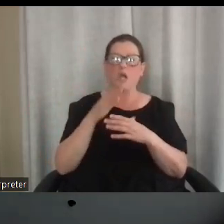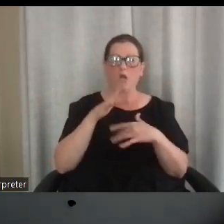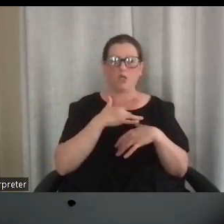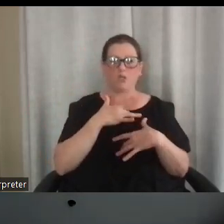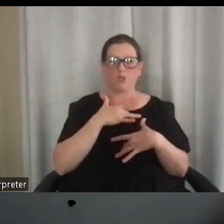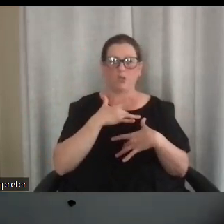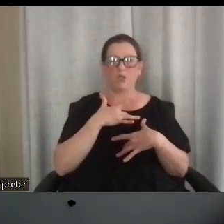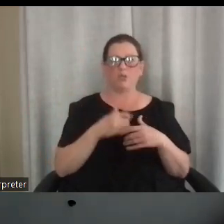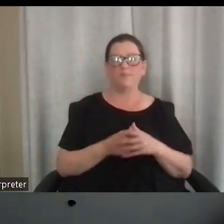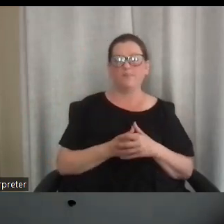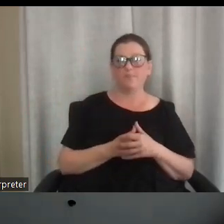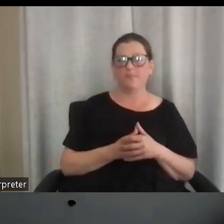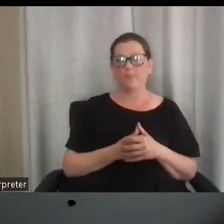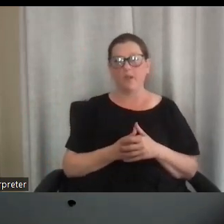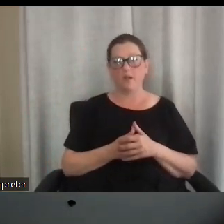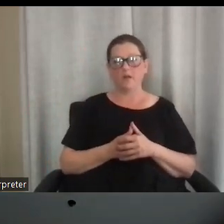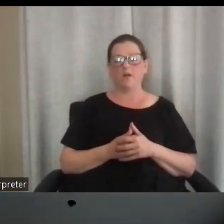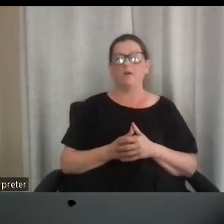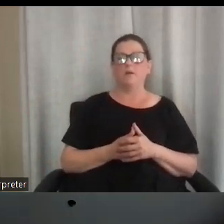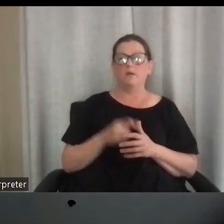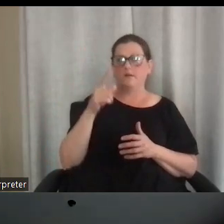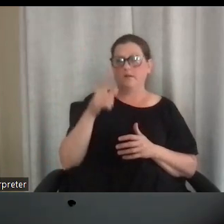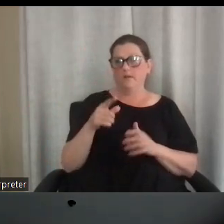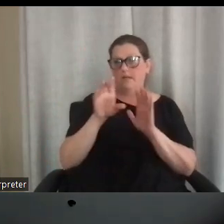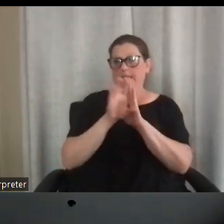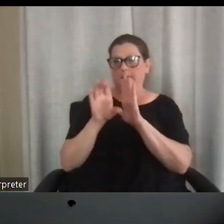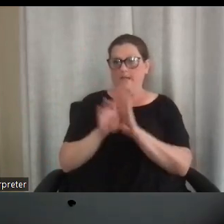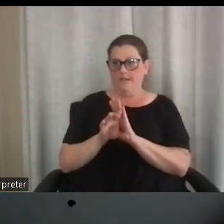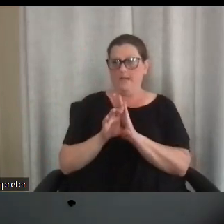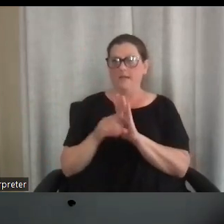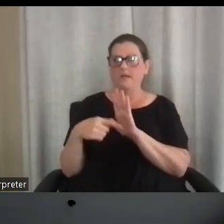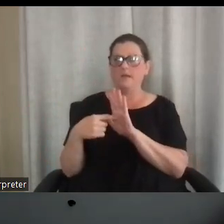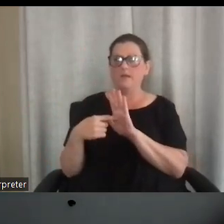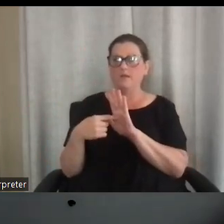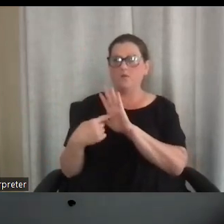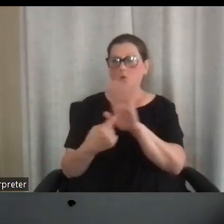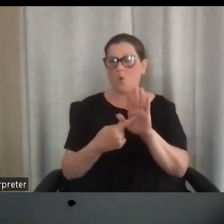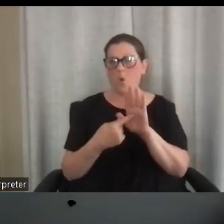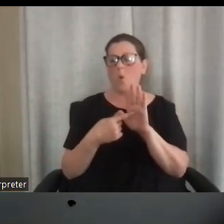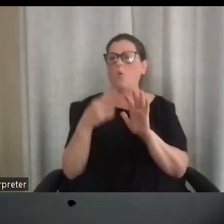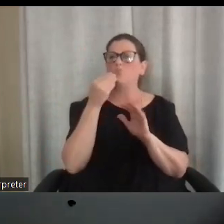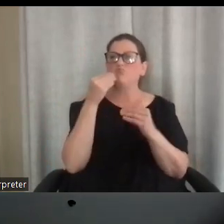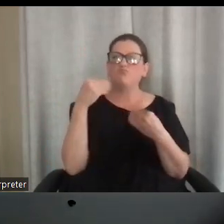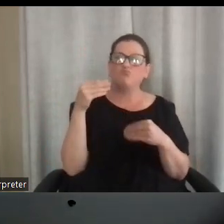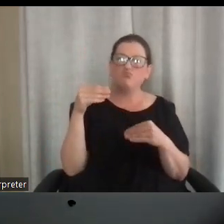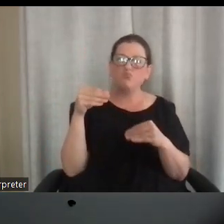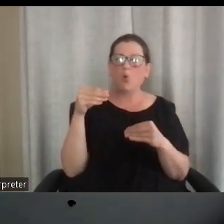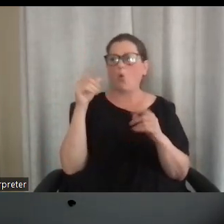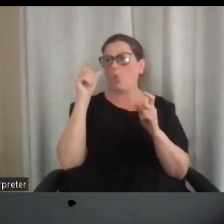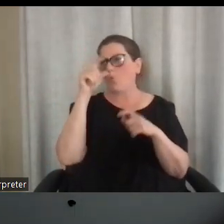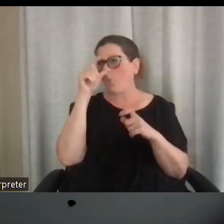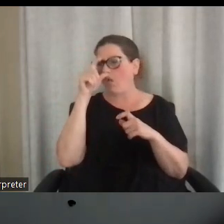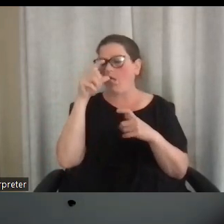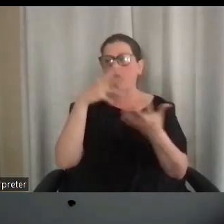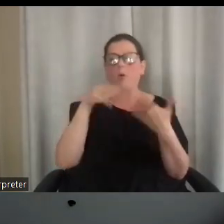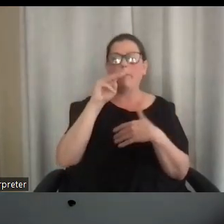support and encouragement. These images were shown, they were displayed at grocery stores, on Google, and on social